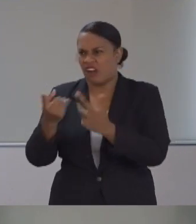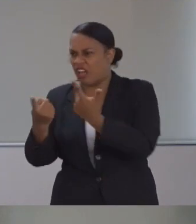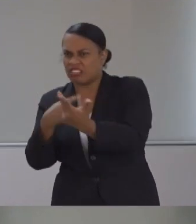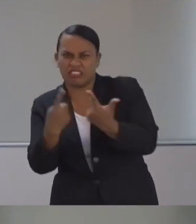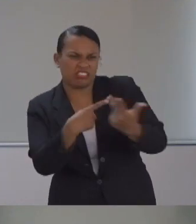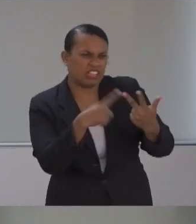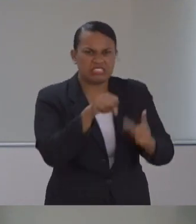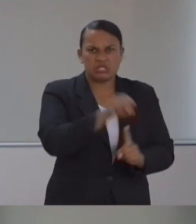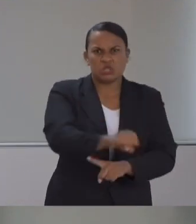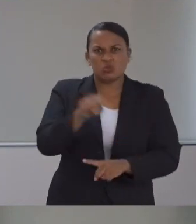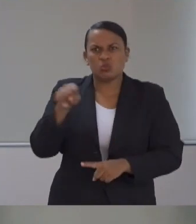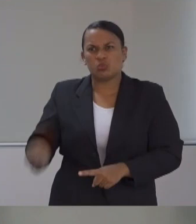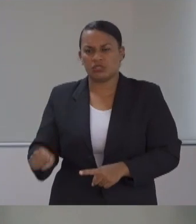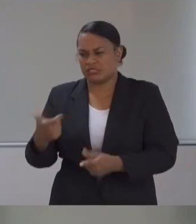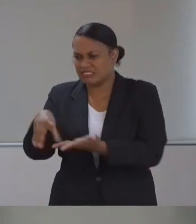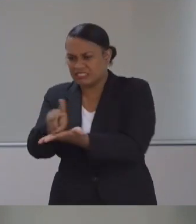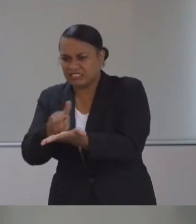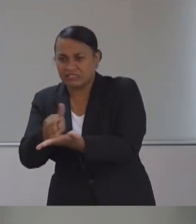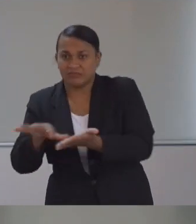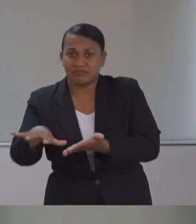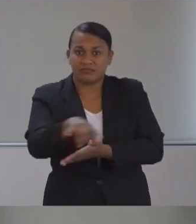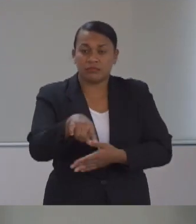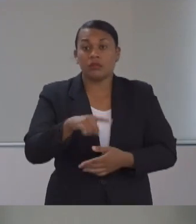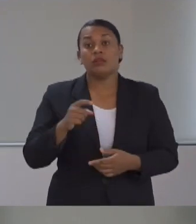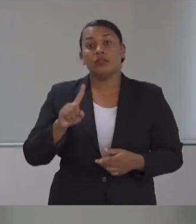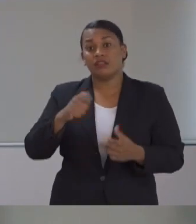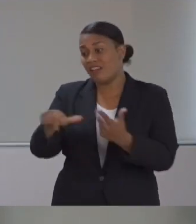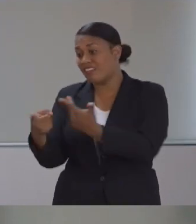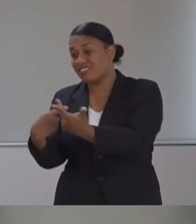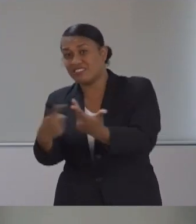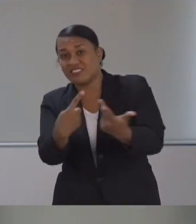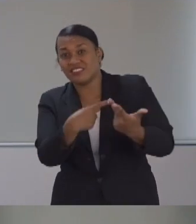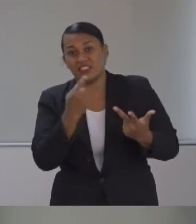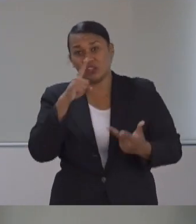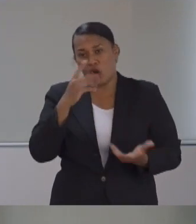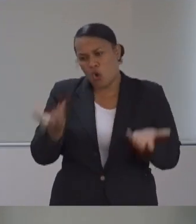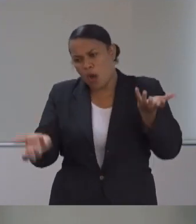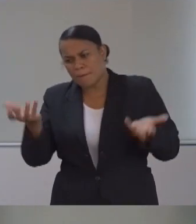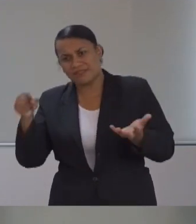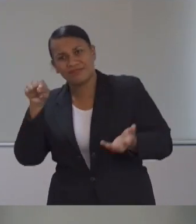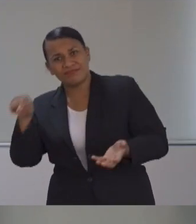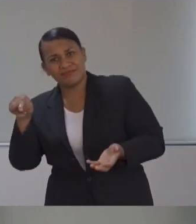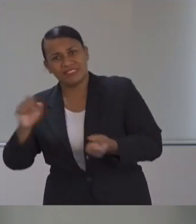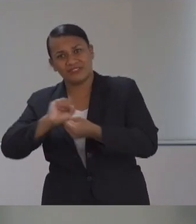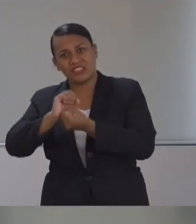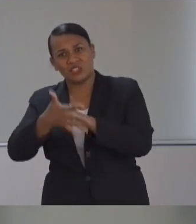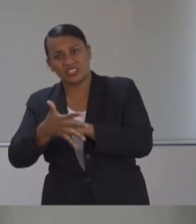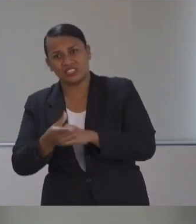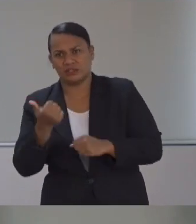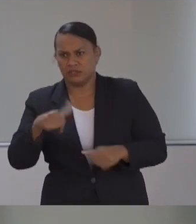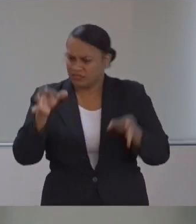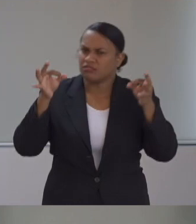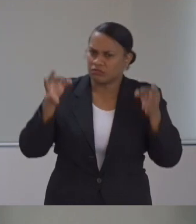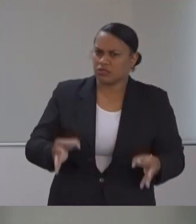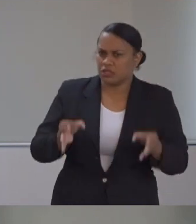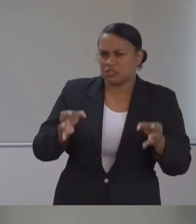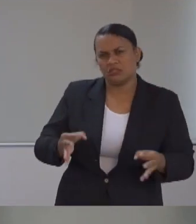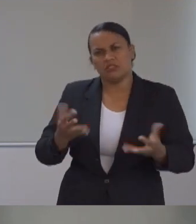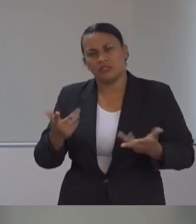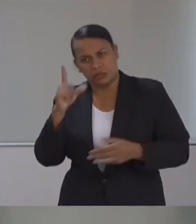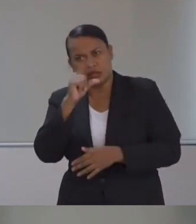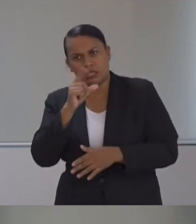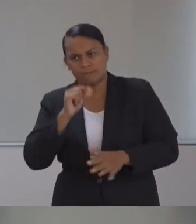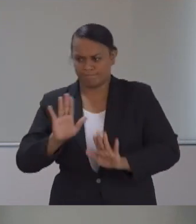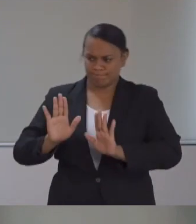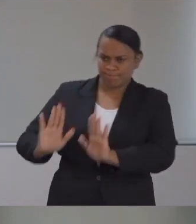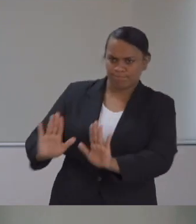killer, but unlike some other diseases, the power to fight it is in your own hands. So please, going